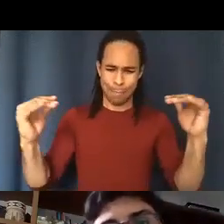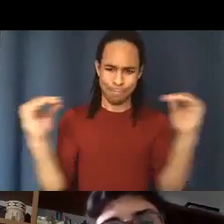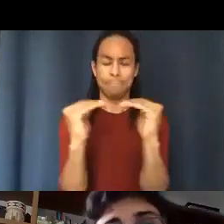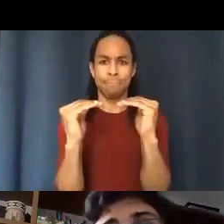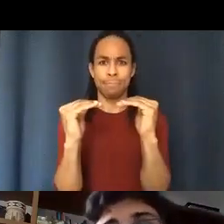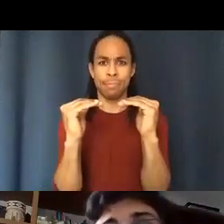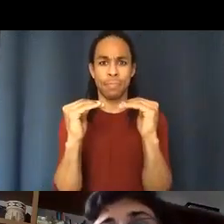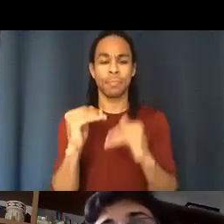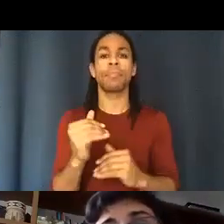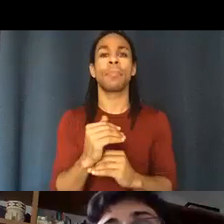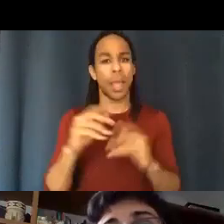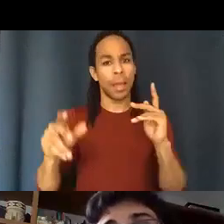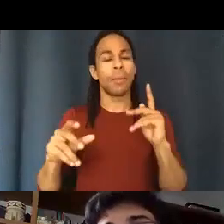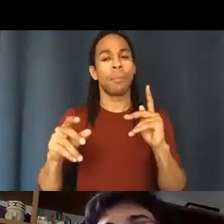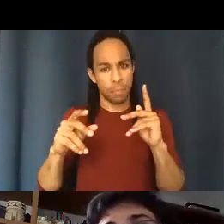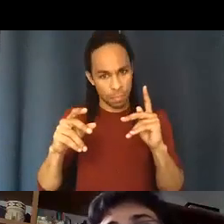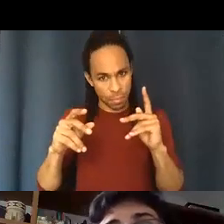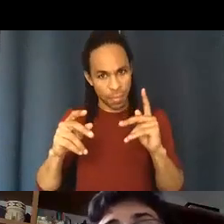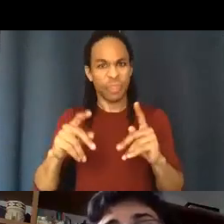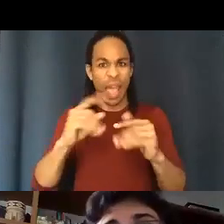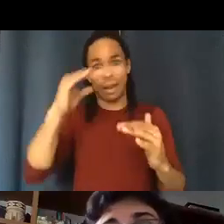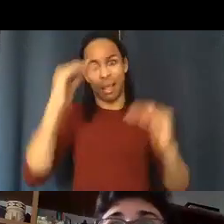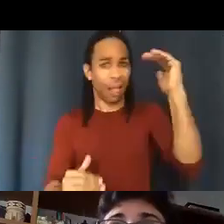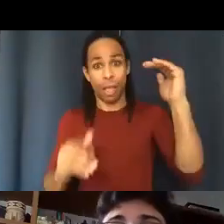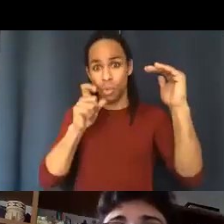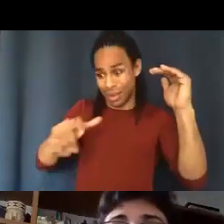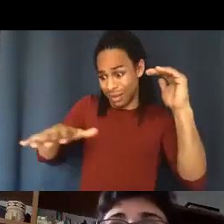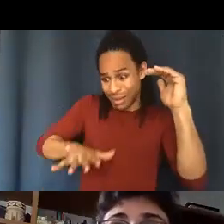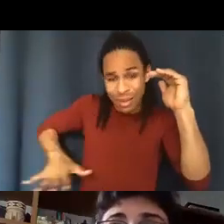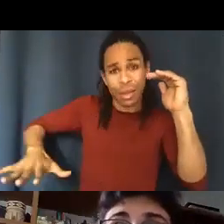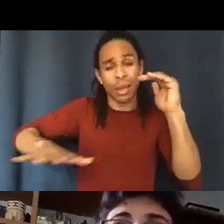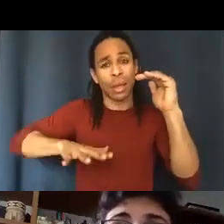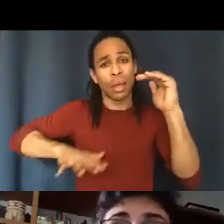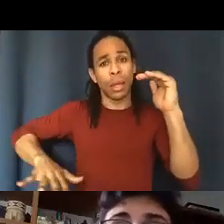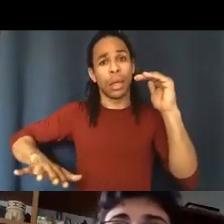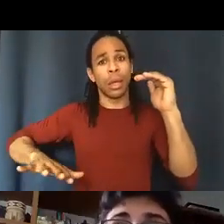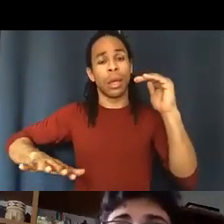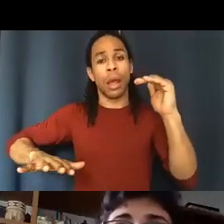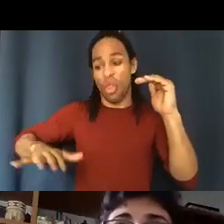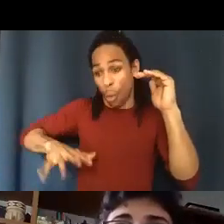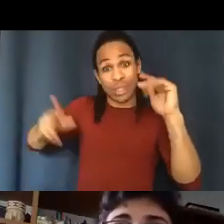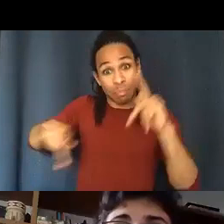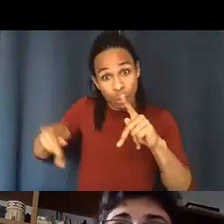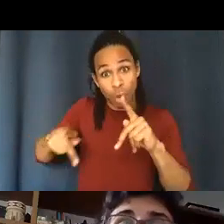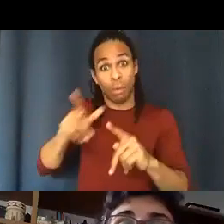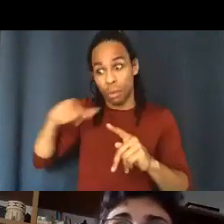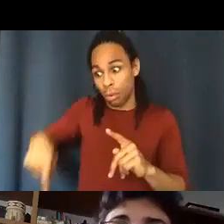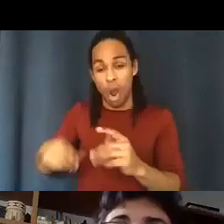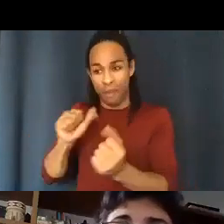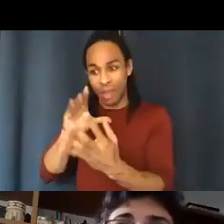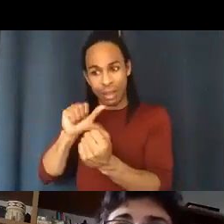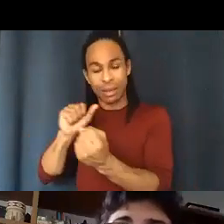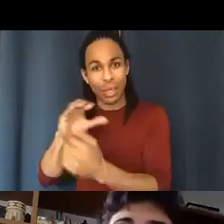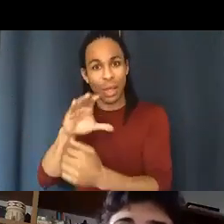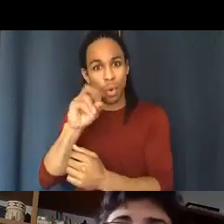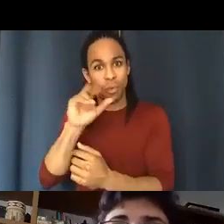of health conditions, and that health changes, and that facing COVID pandemic is strictly